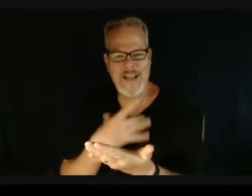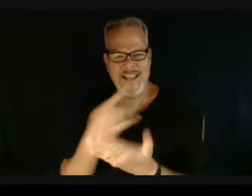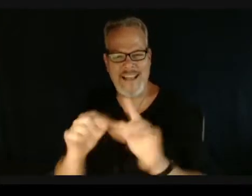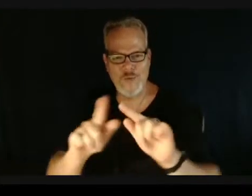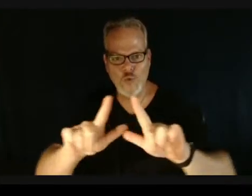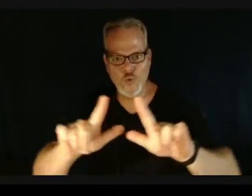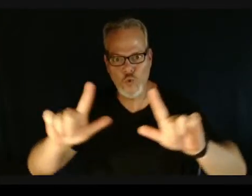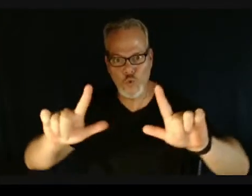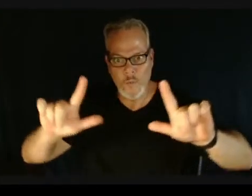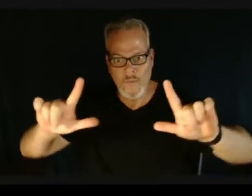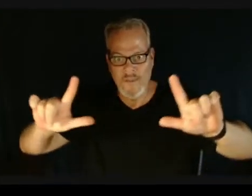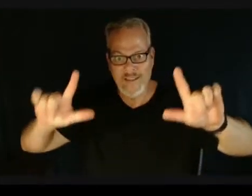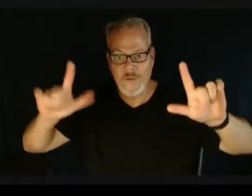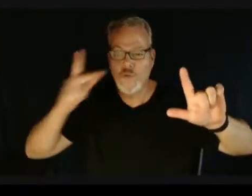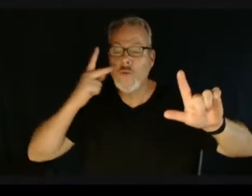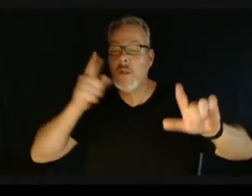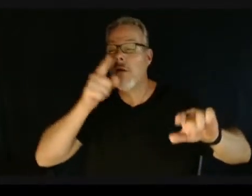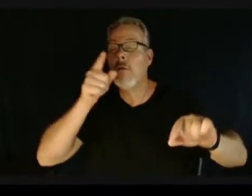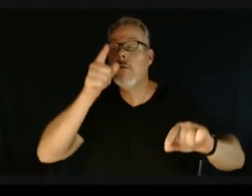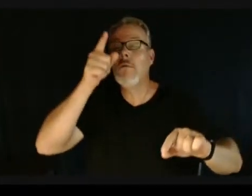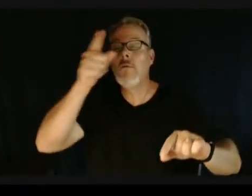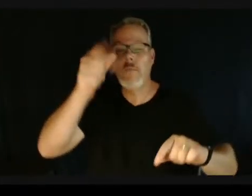these further back spots.